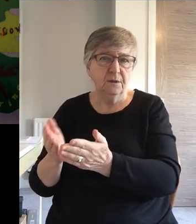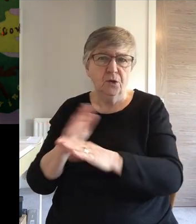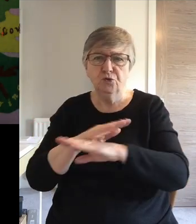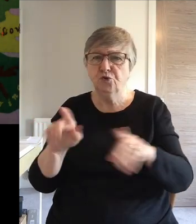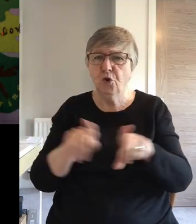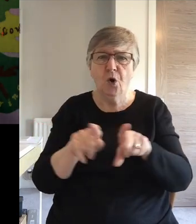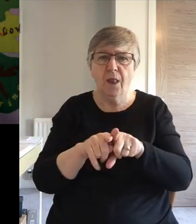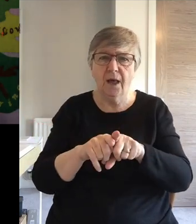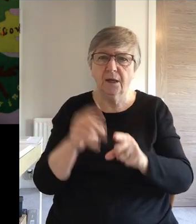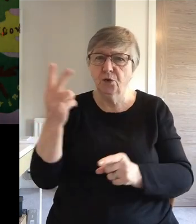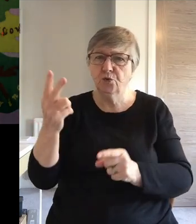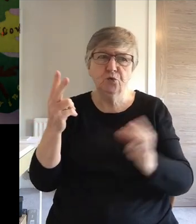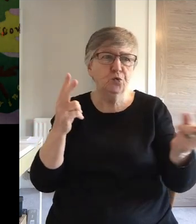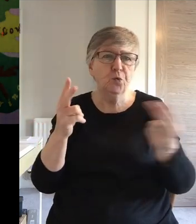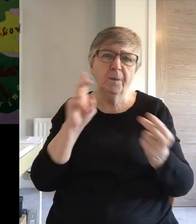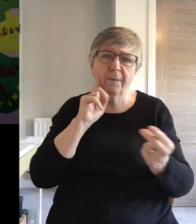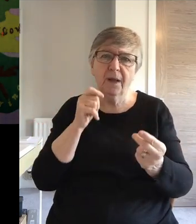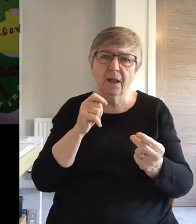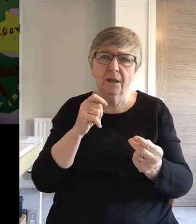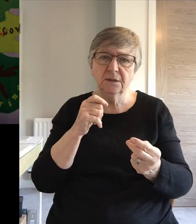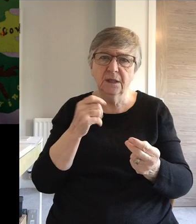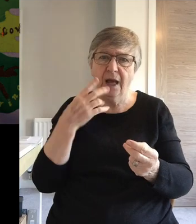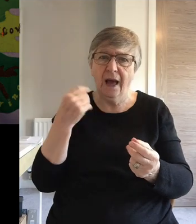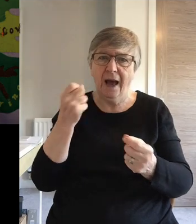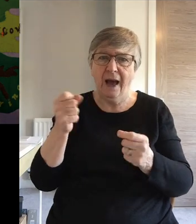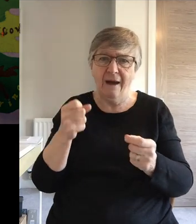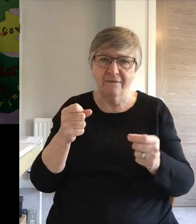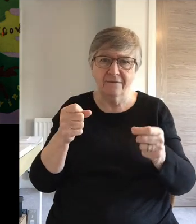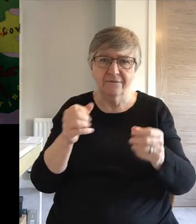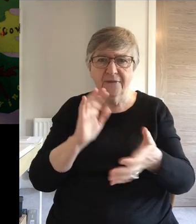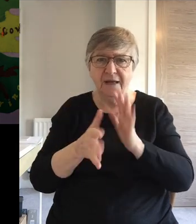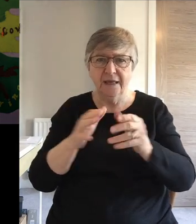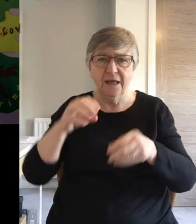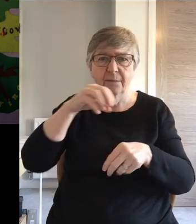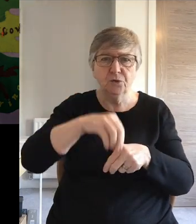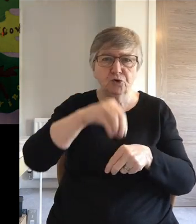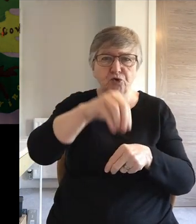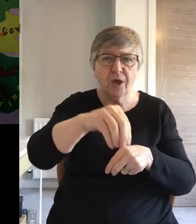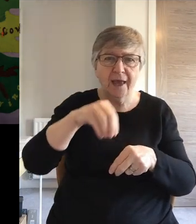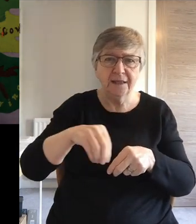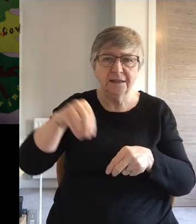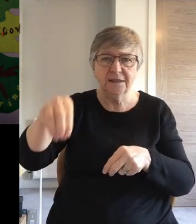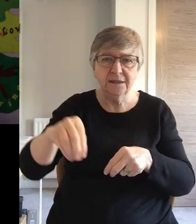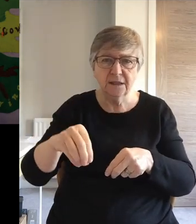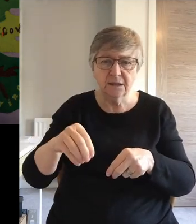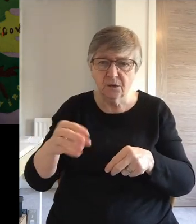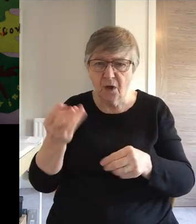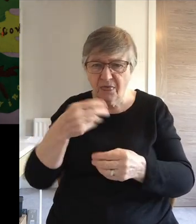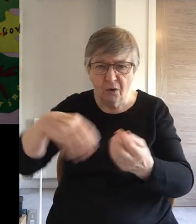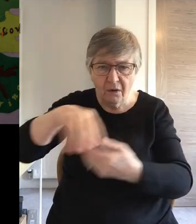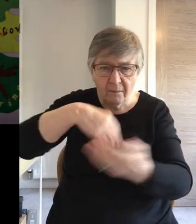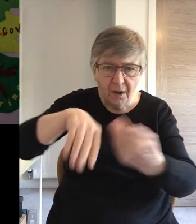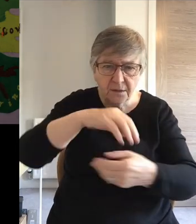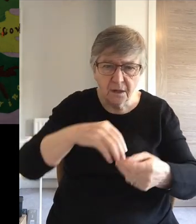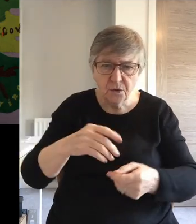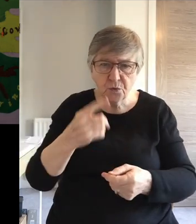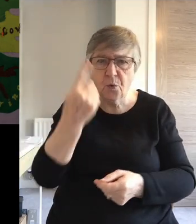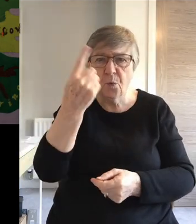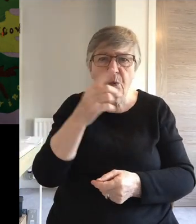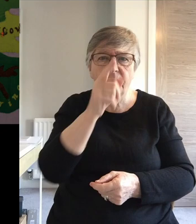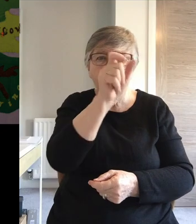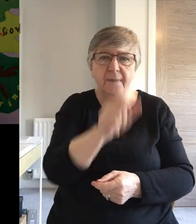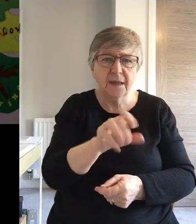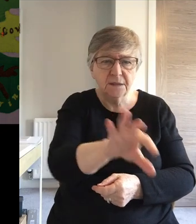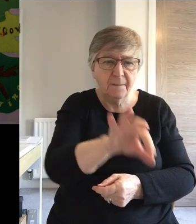not like two folk agreeing that they're going to have a game of chess, and they get the board out and all the pieces are mixed up, and so one of